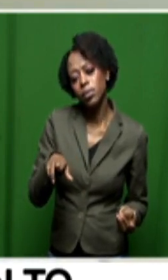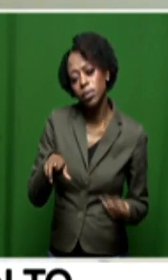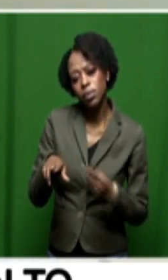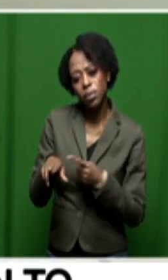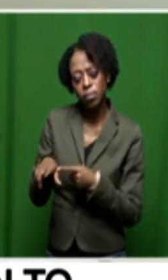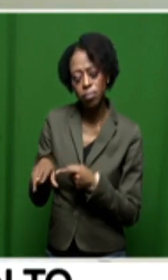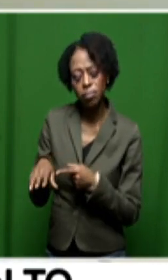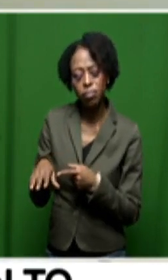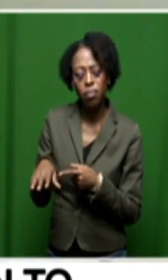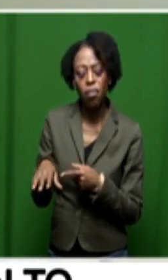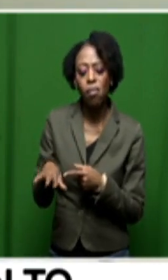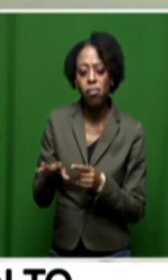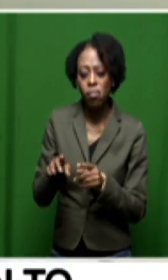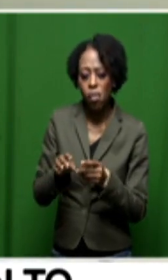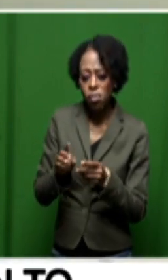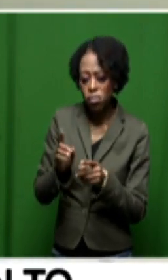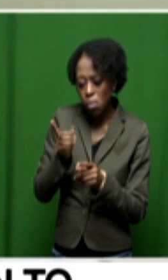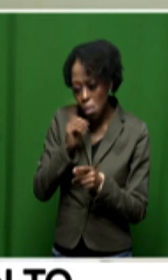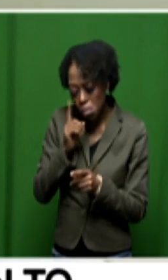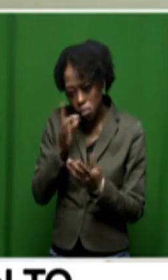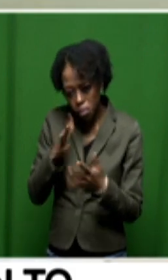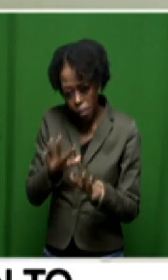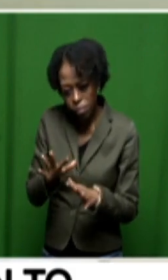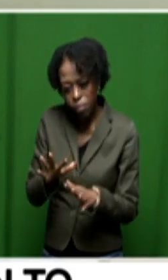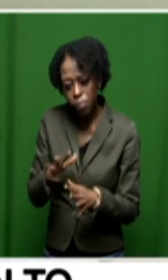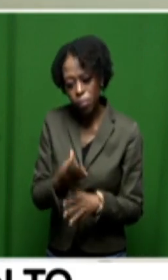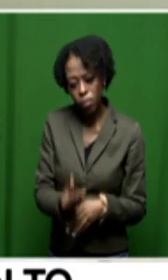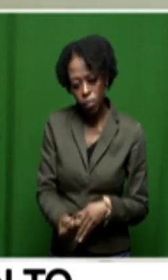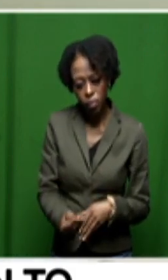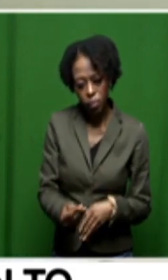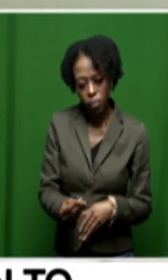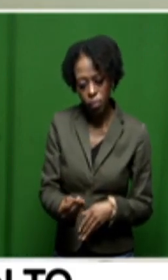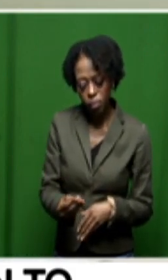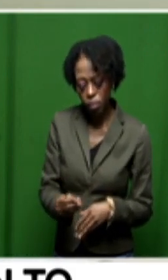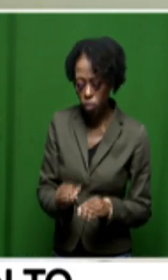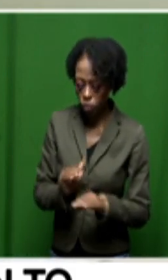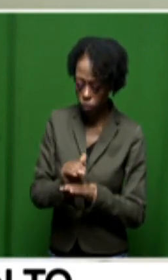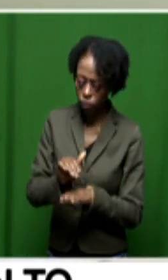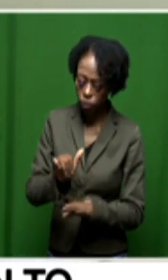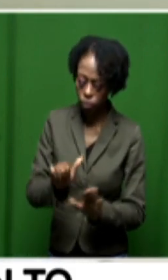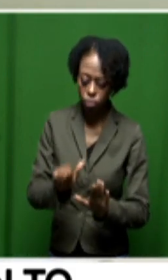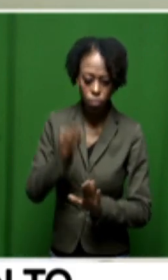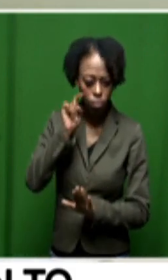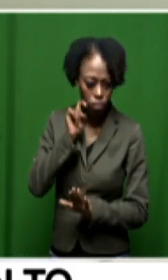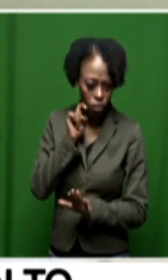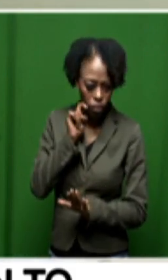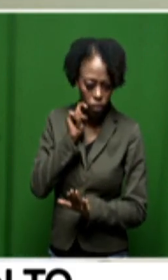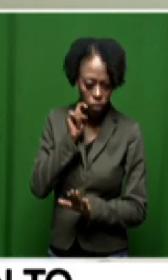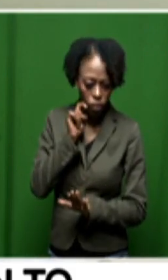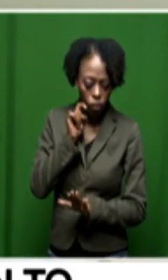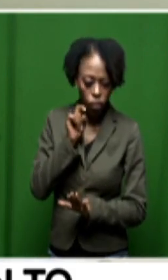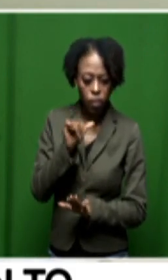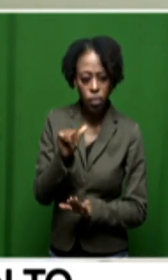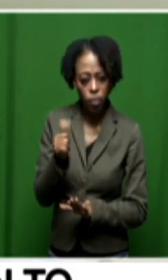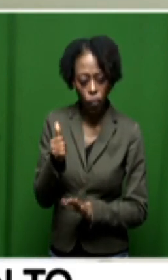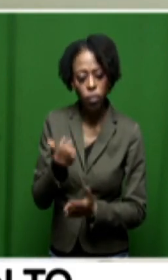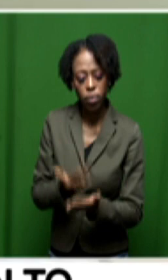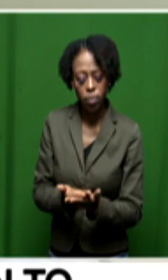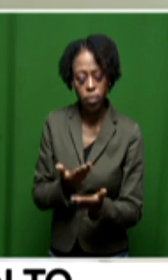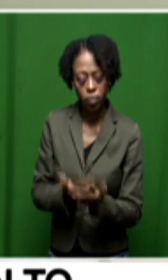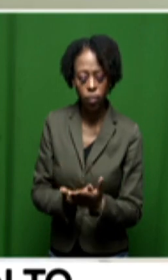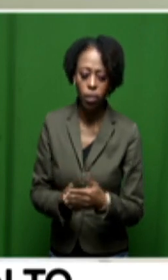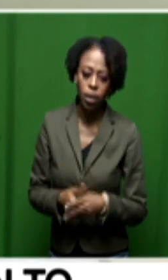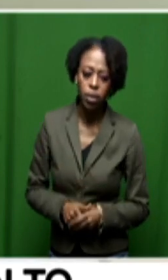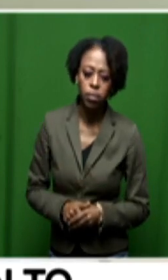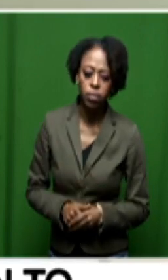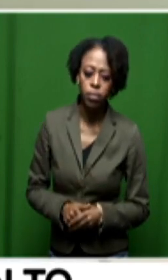okay, has been tried in young kids from older than 6 years of age. Okay. And they are available. And